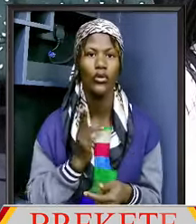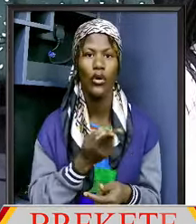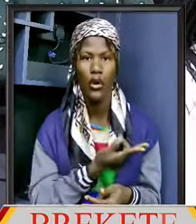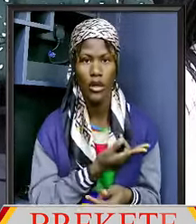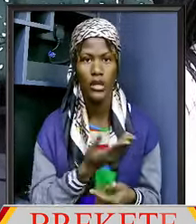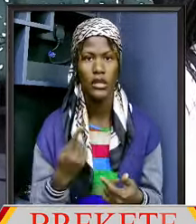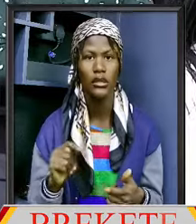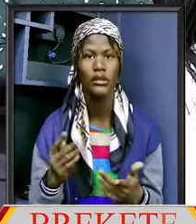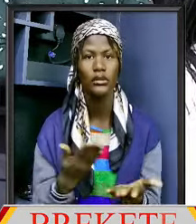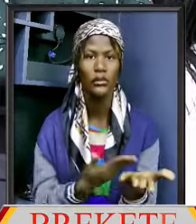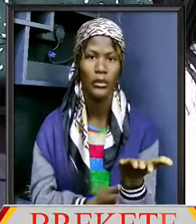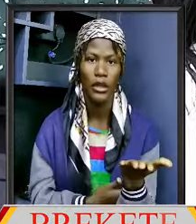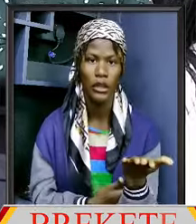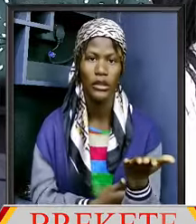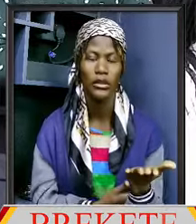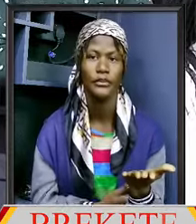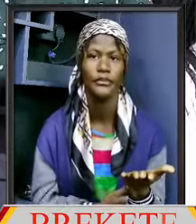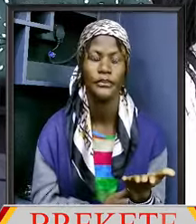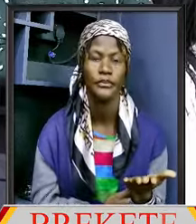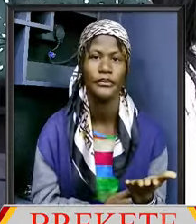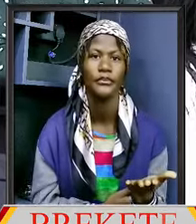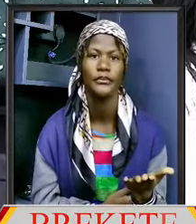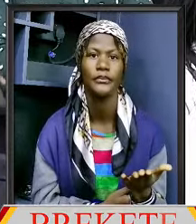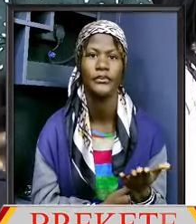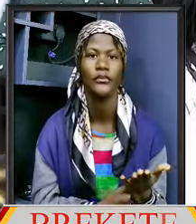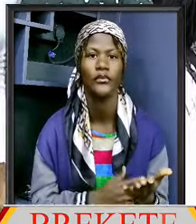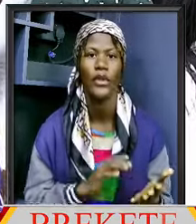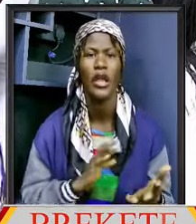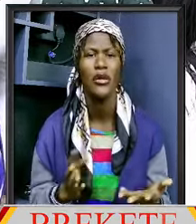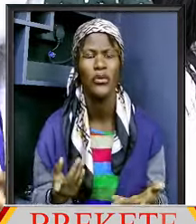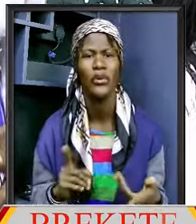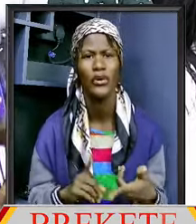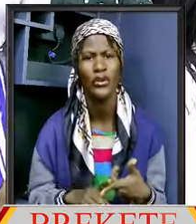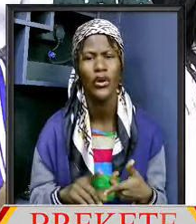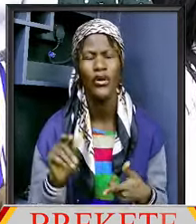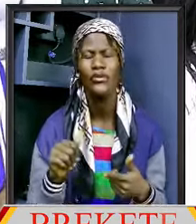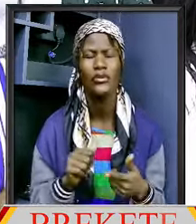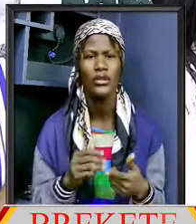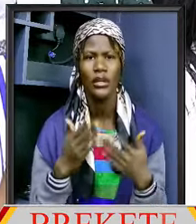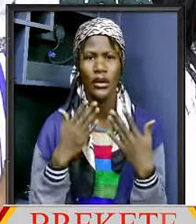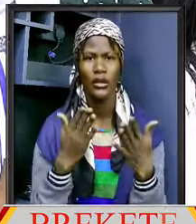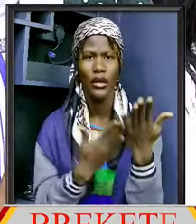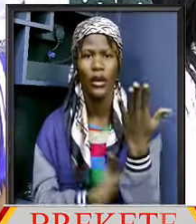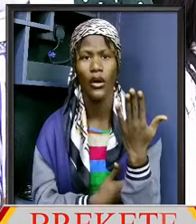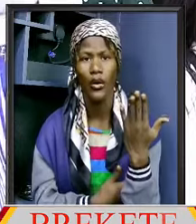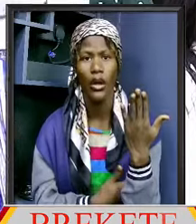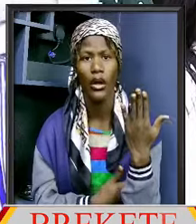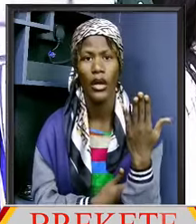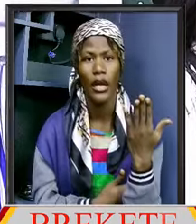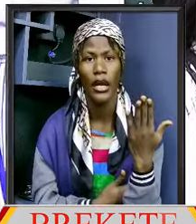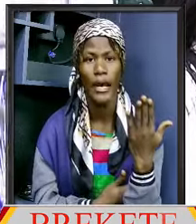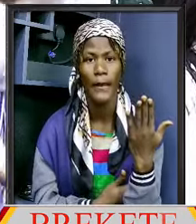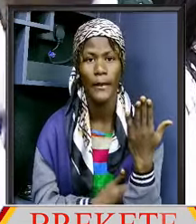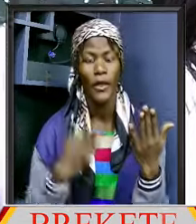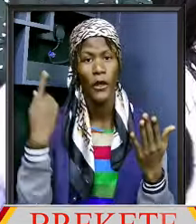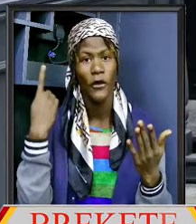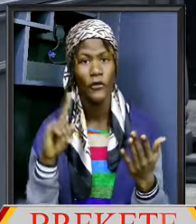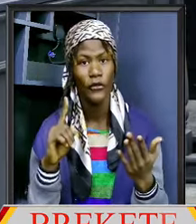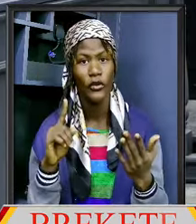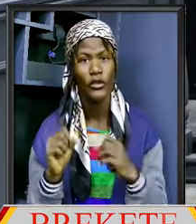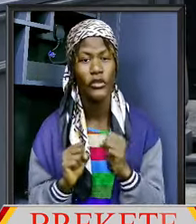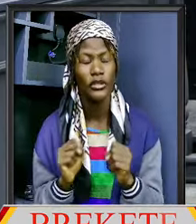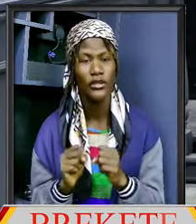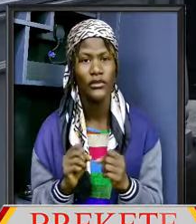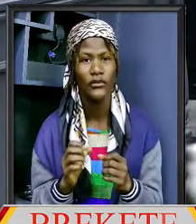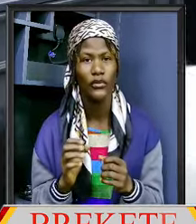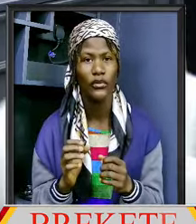or any other device. I want also thank God for the successful